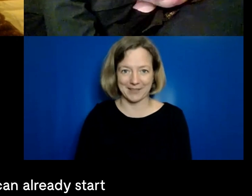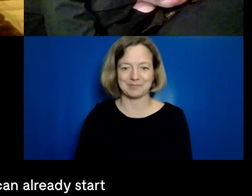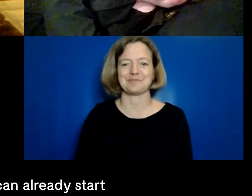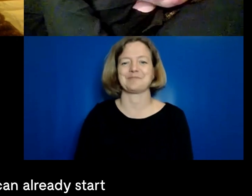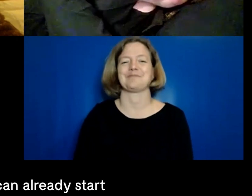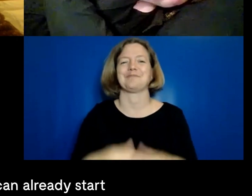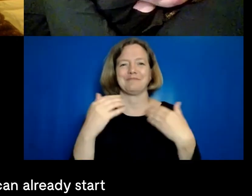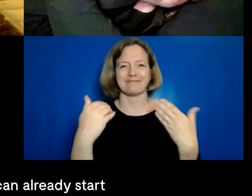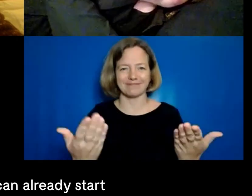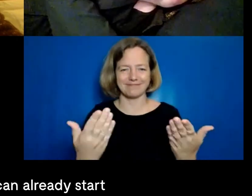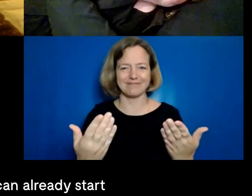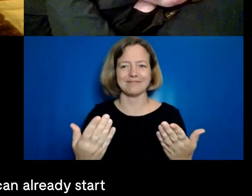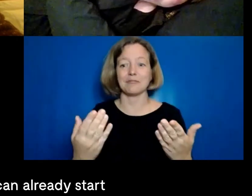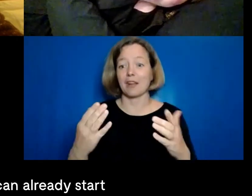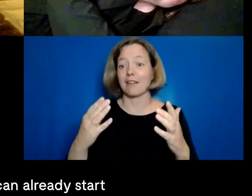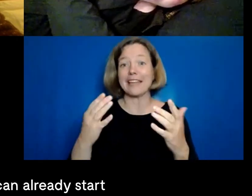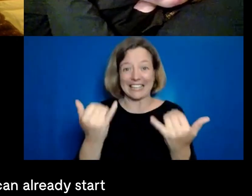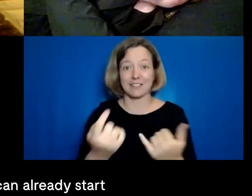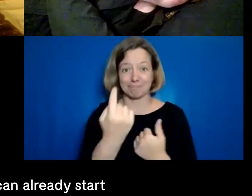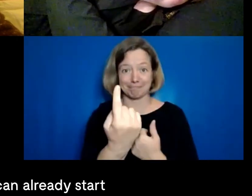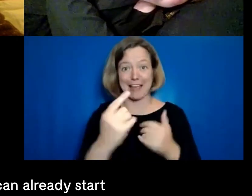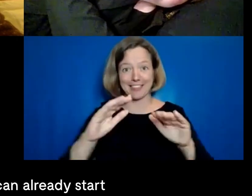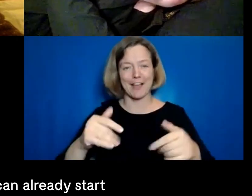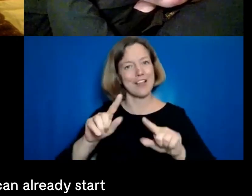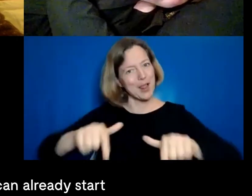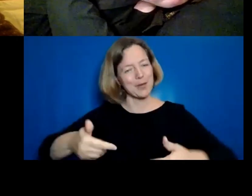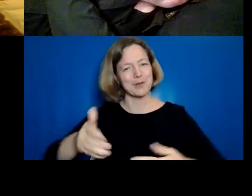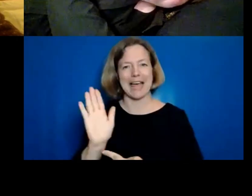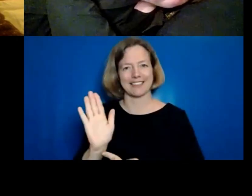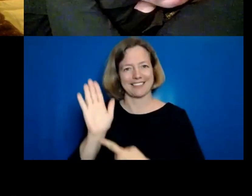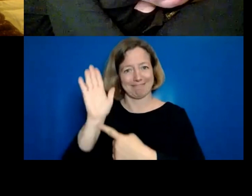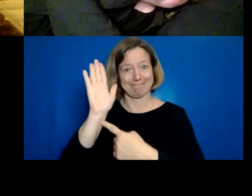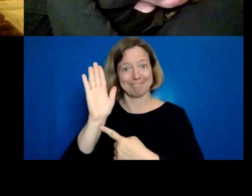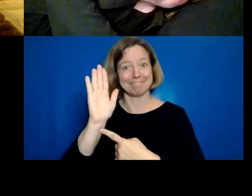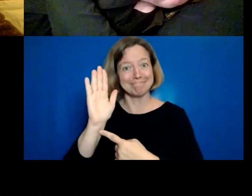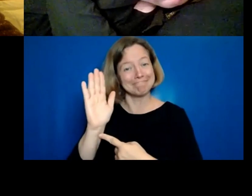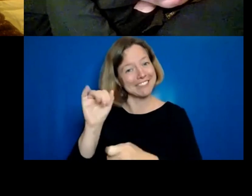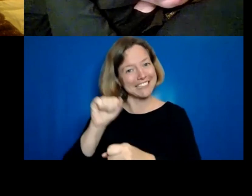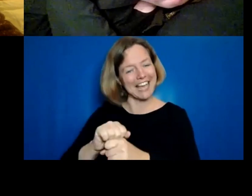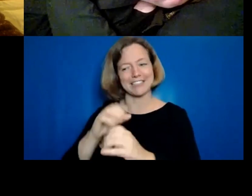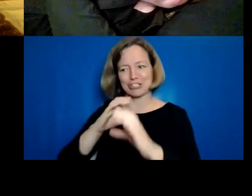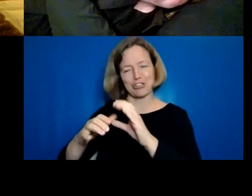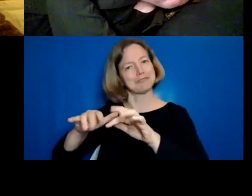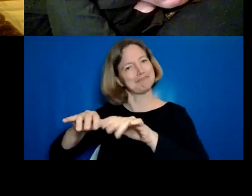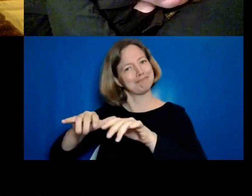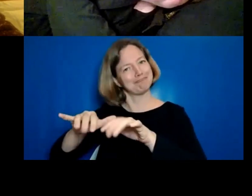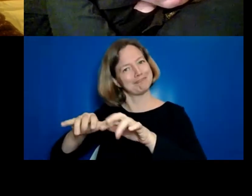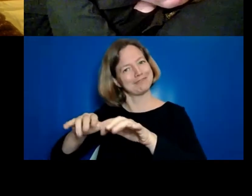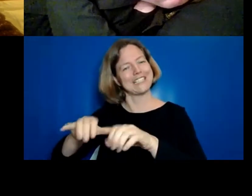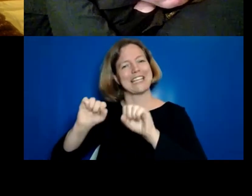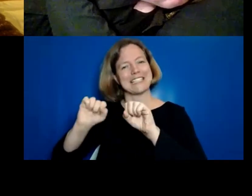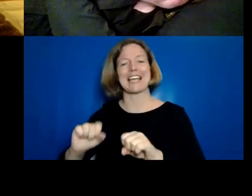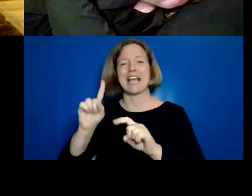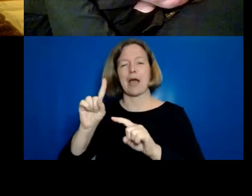start to raise your hand and put your questions in the chat while I ask Carrie and